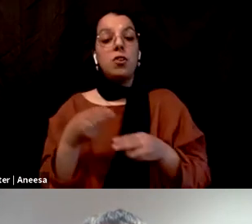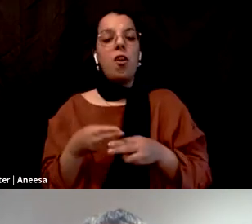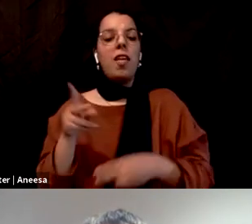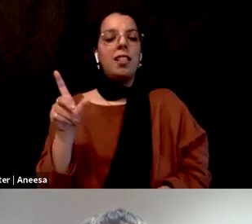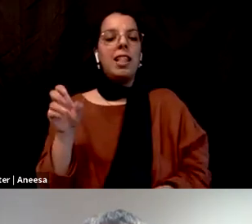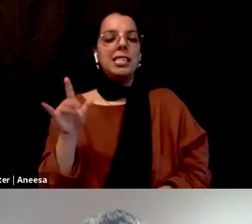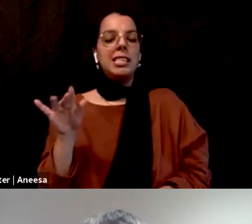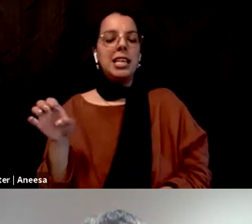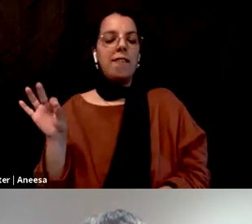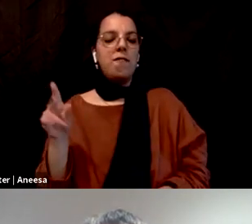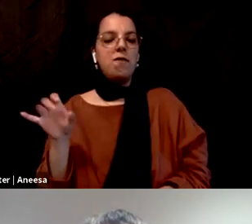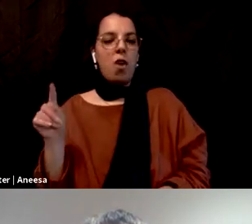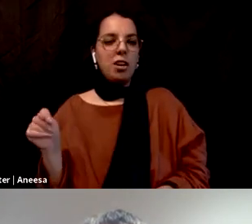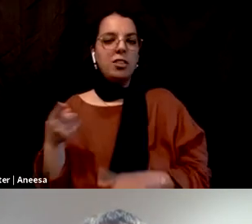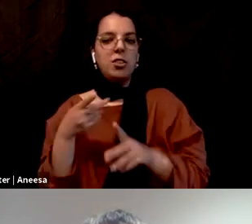the Trent,